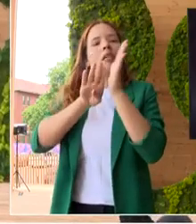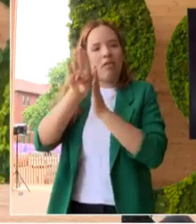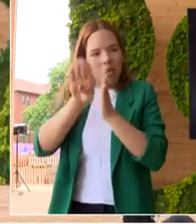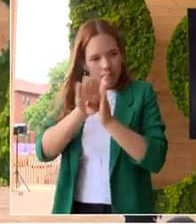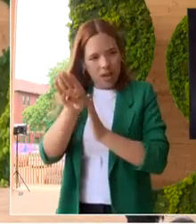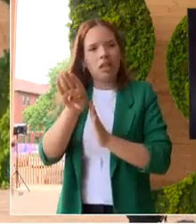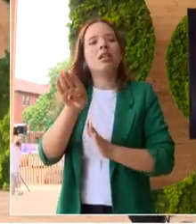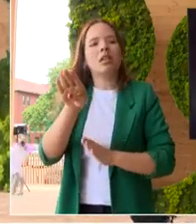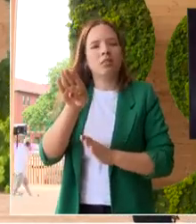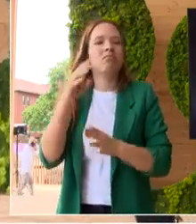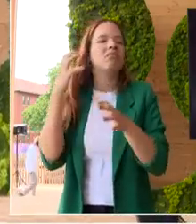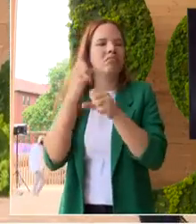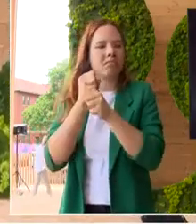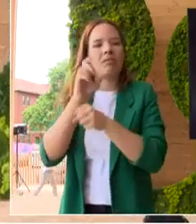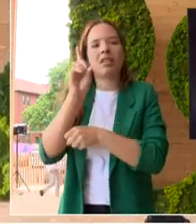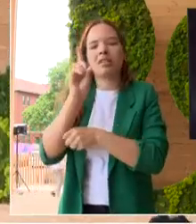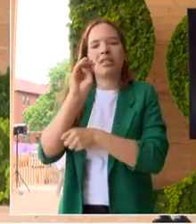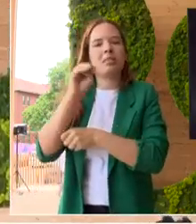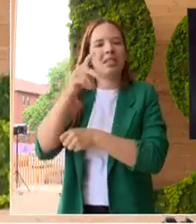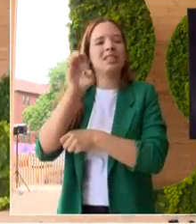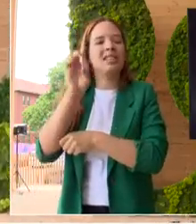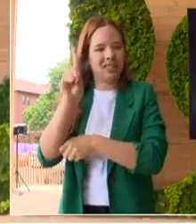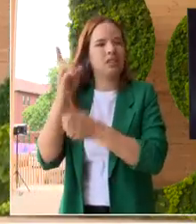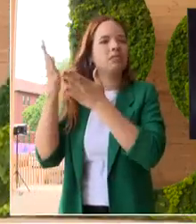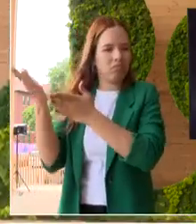Mayor, Keith Anderson,